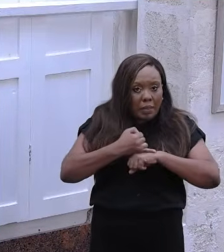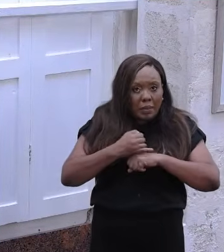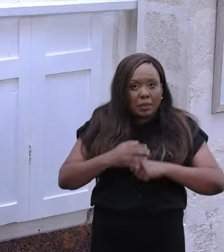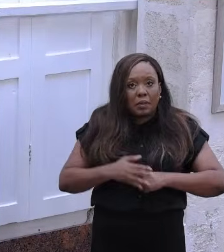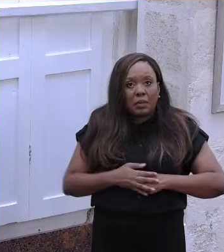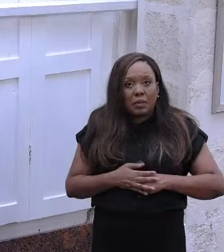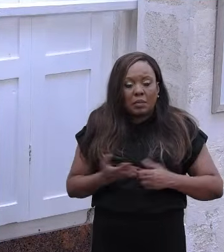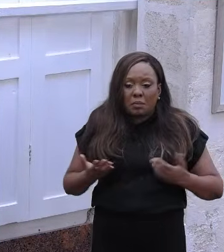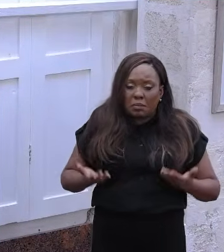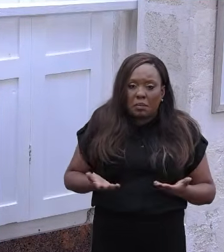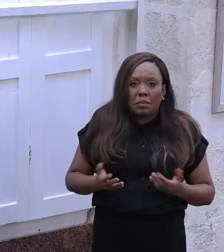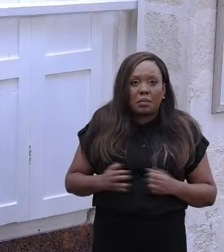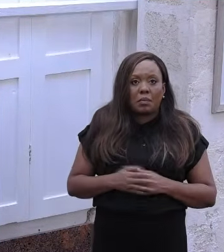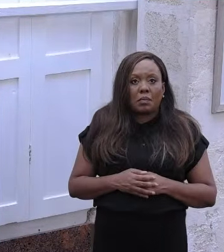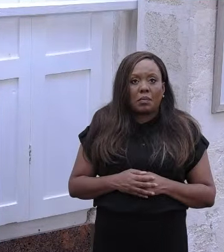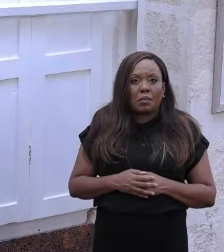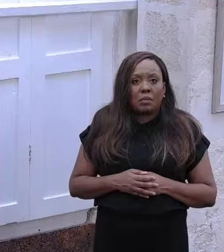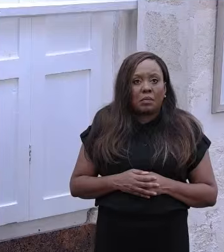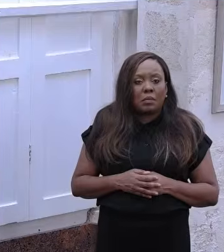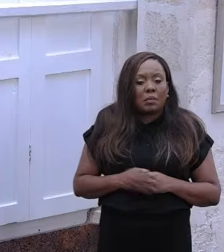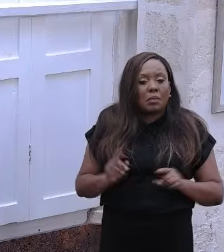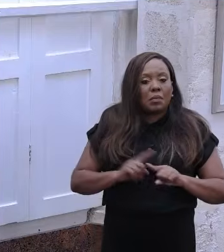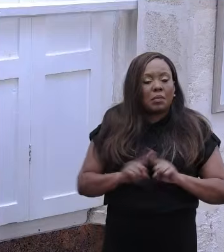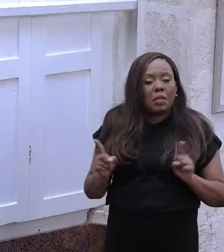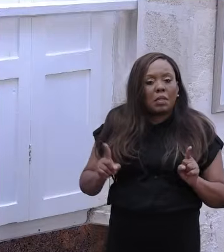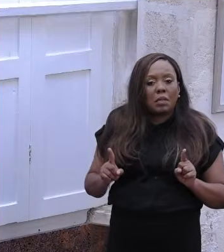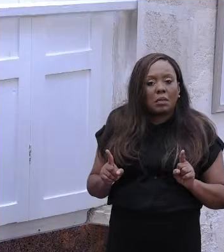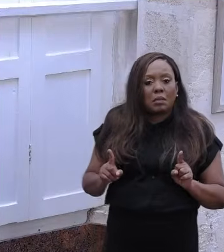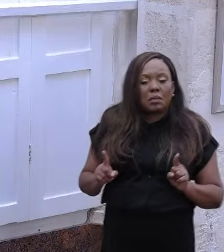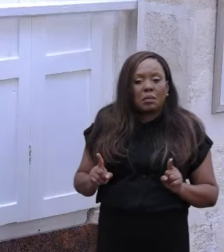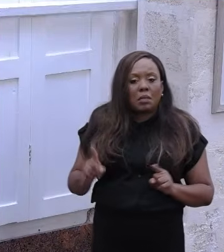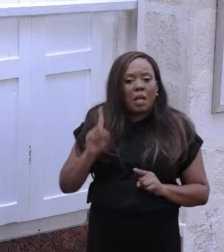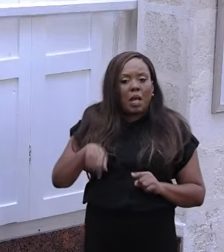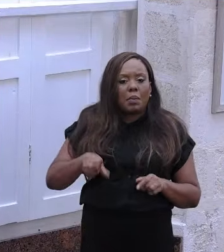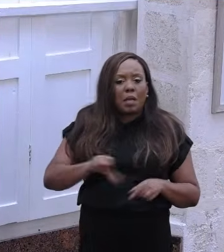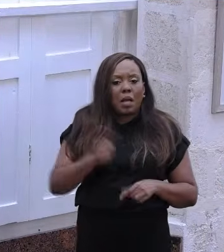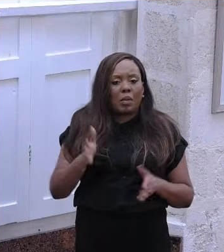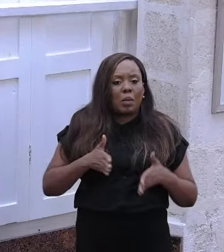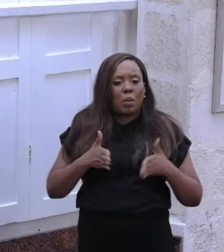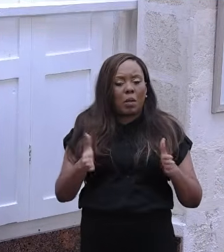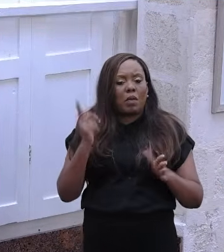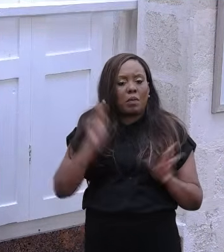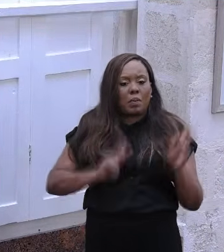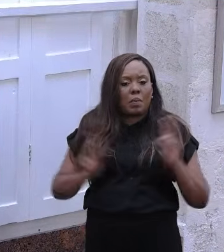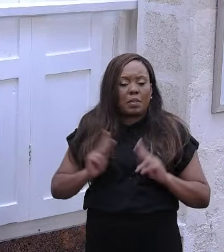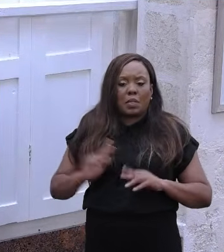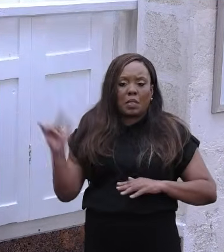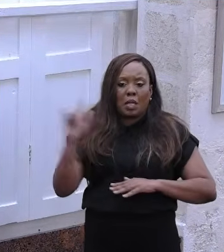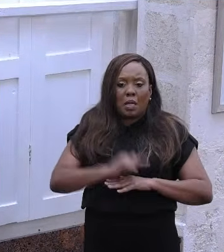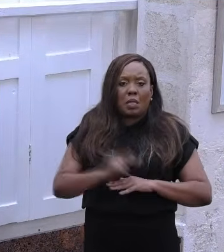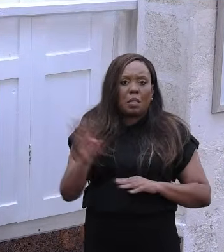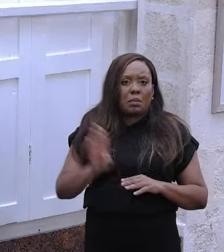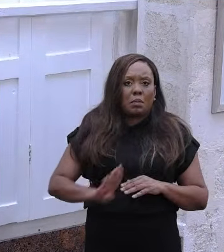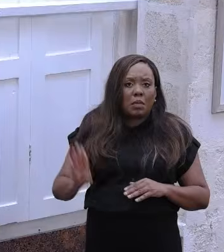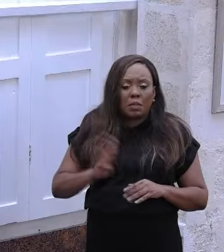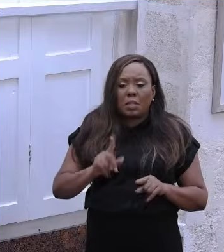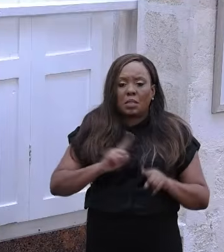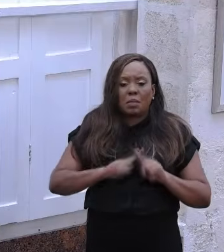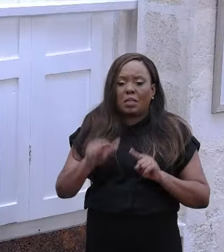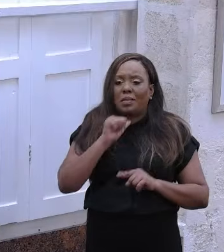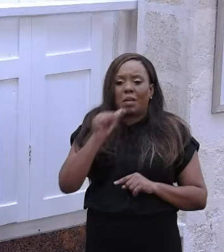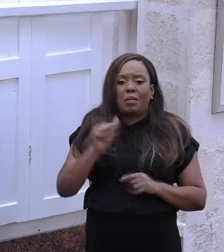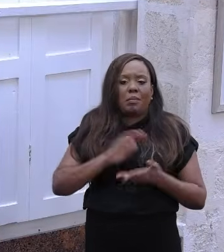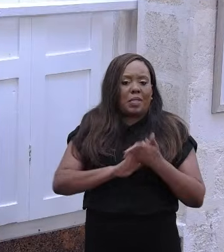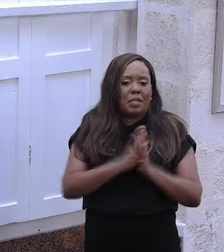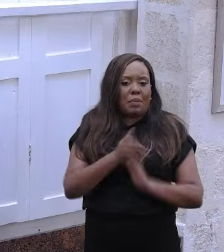outside of citizenship that allows persons to come in Barbados, participate in the economy without becoming a citizen, especially in such a